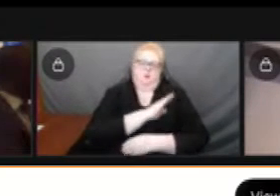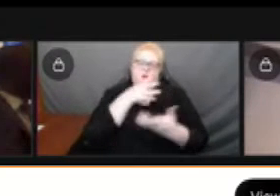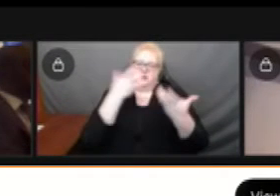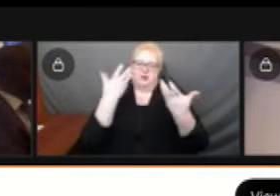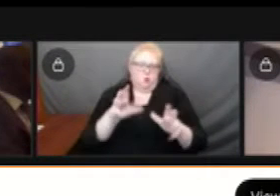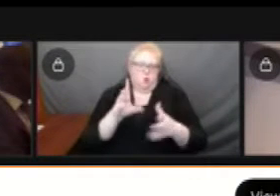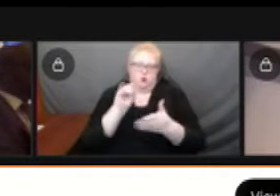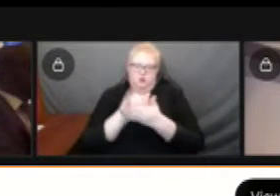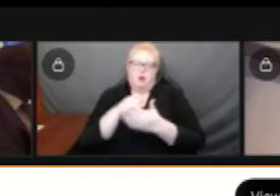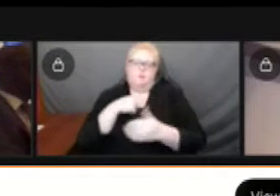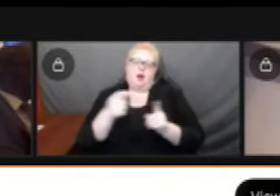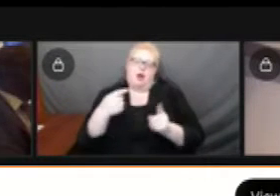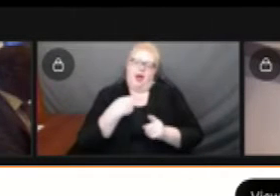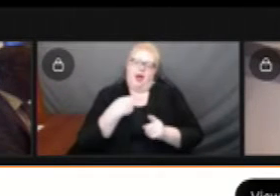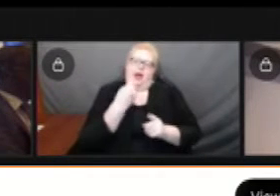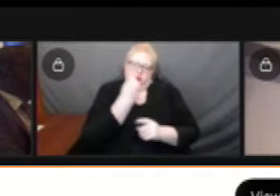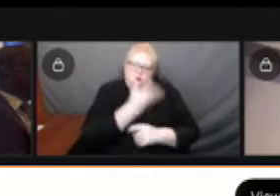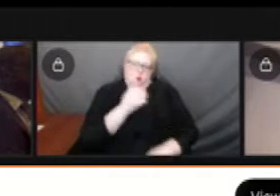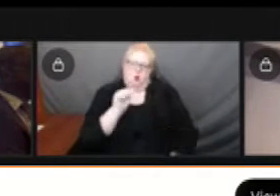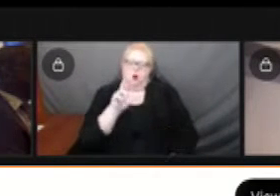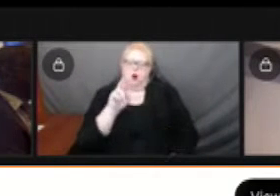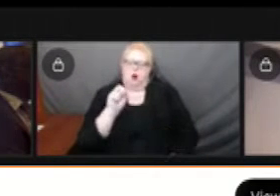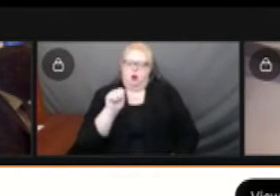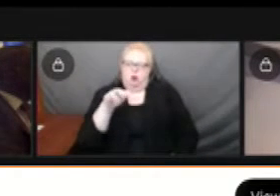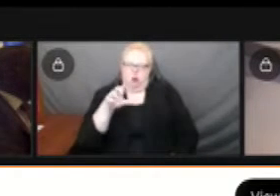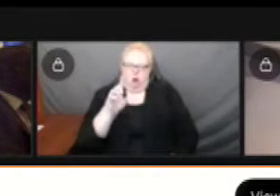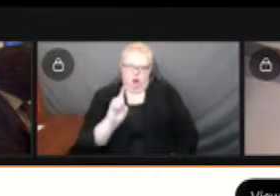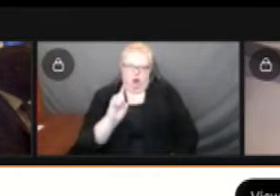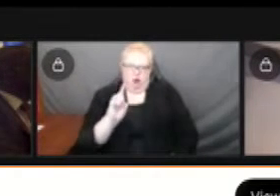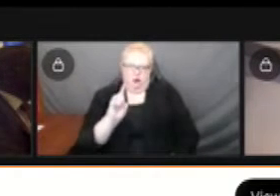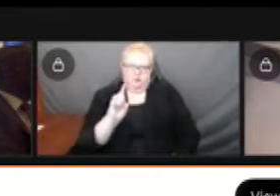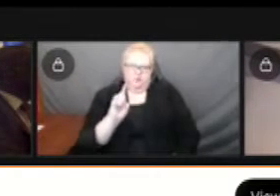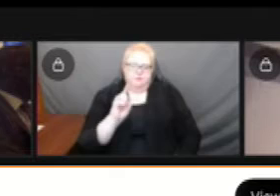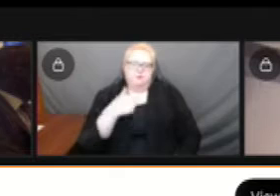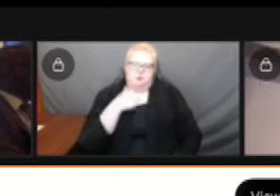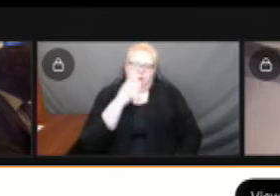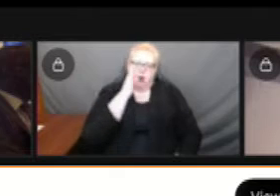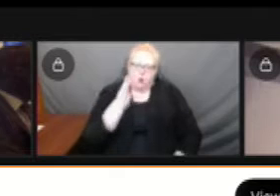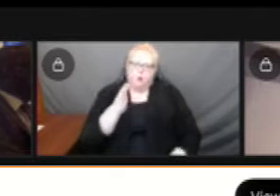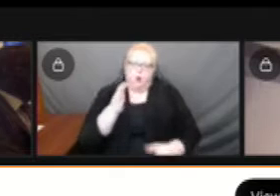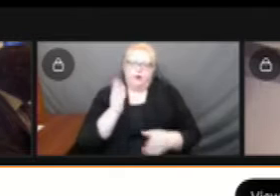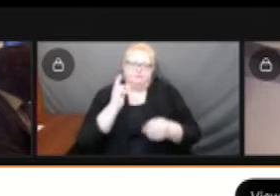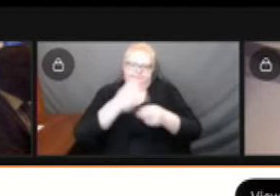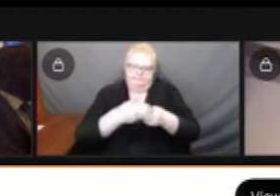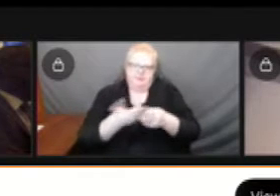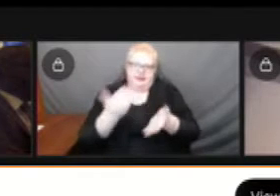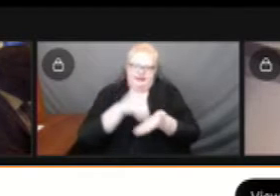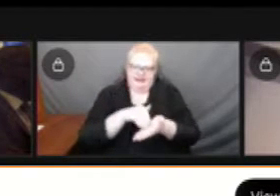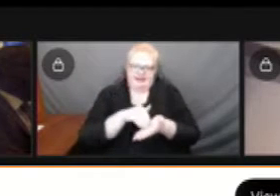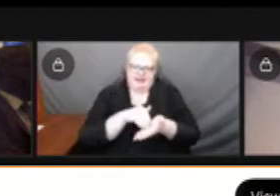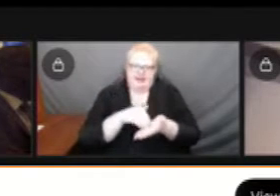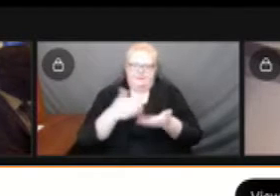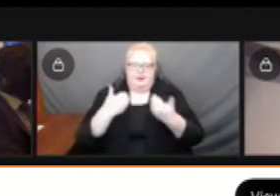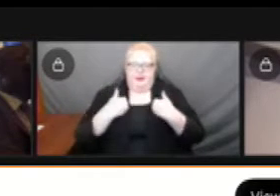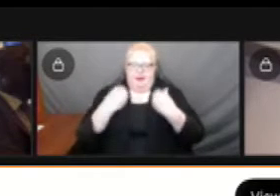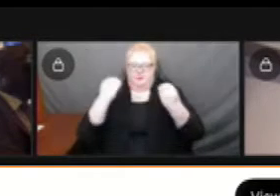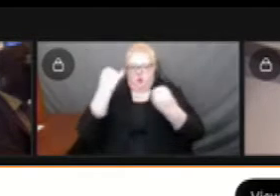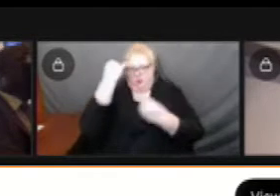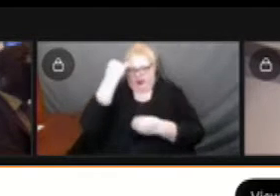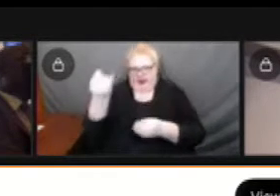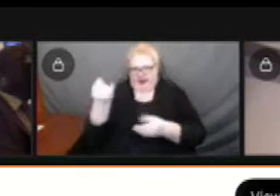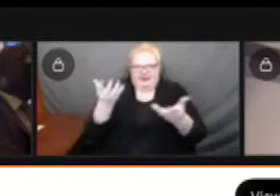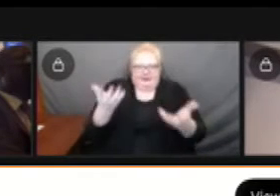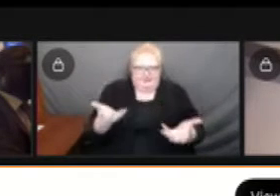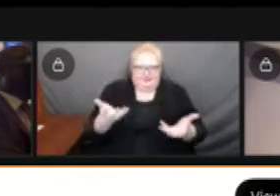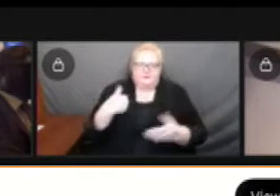would raise the point again because he did feel that this house had some kind of historical significance. We I have no idea. we can make sure